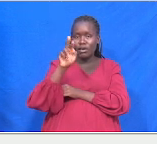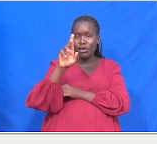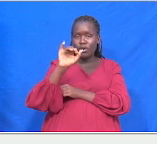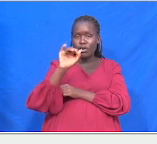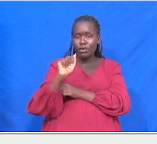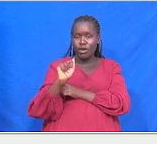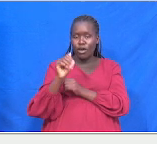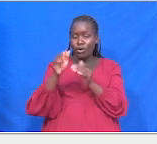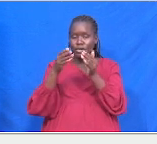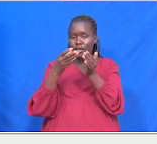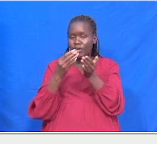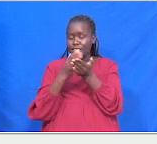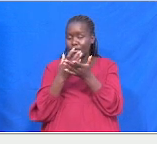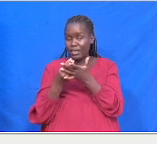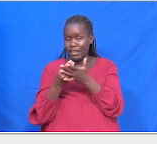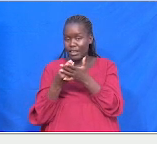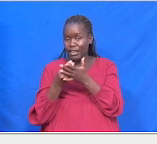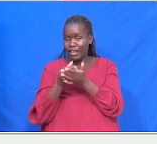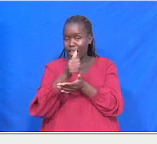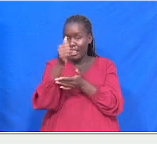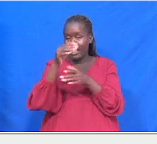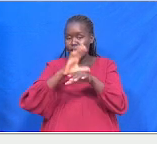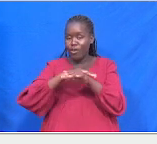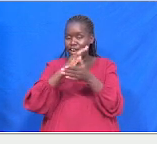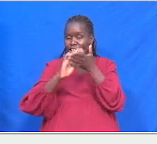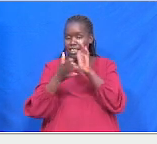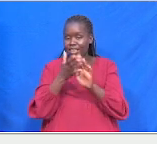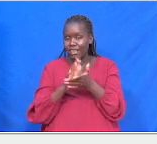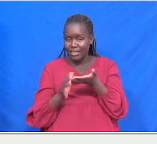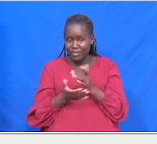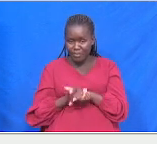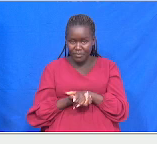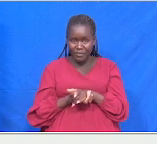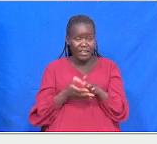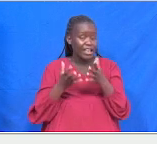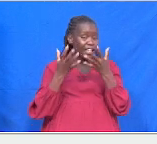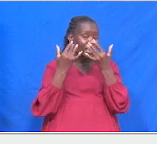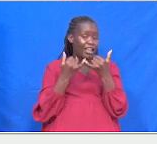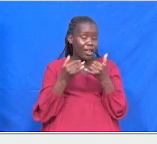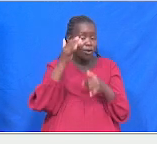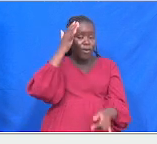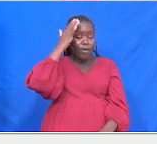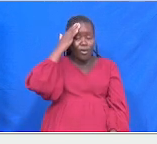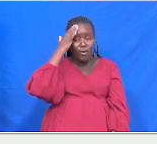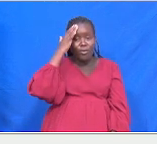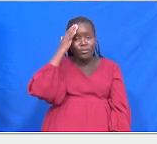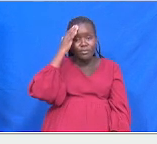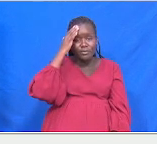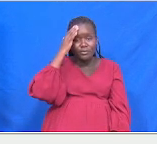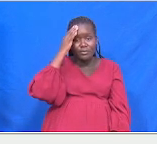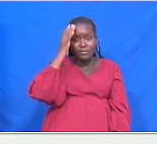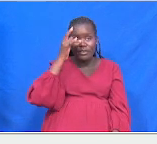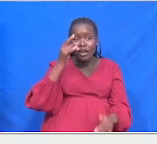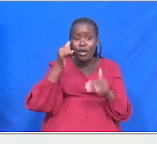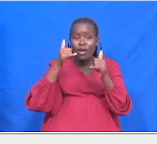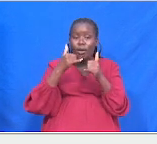The Service Party of Mwangi Kiunjuri got nothing. You know? So, unajua sasa, ile